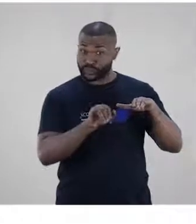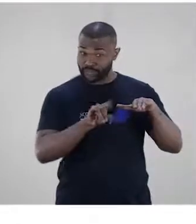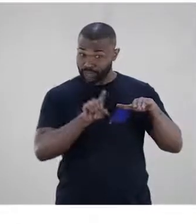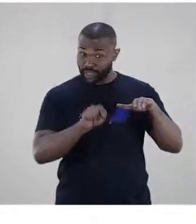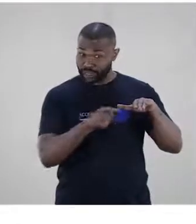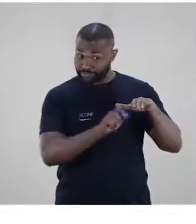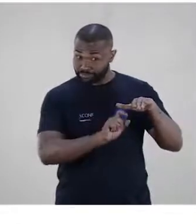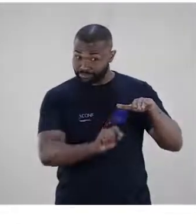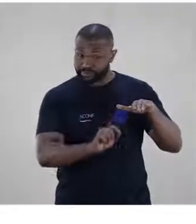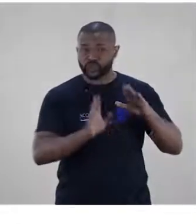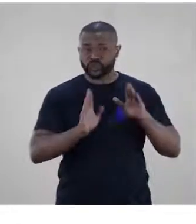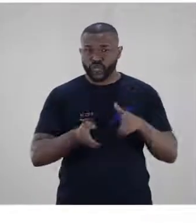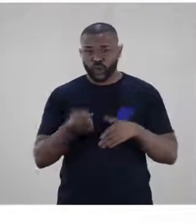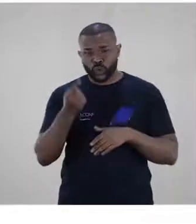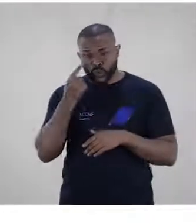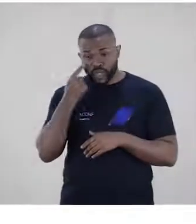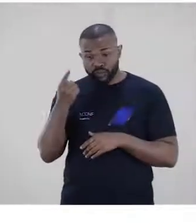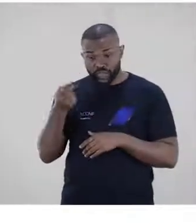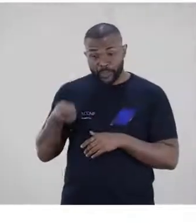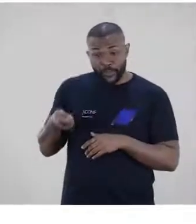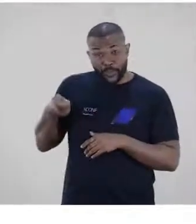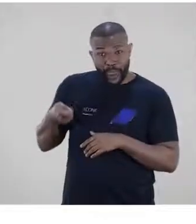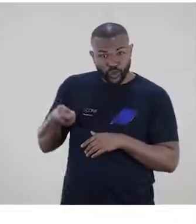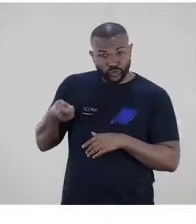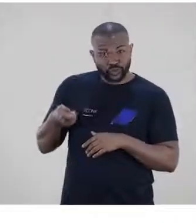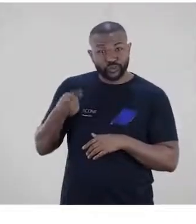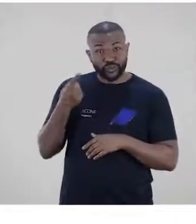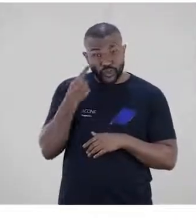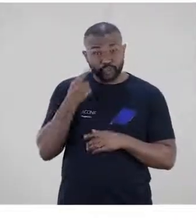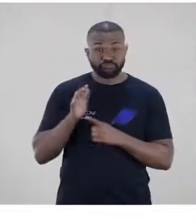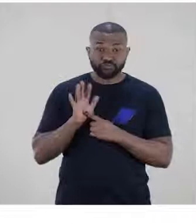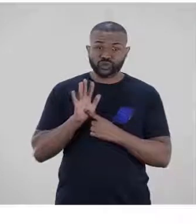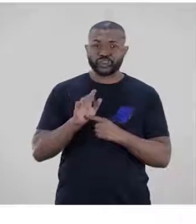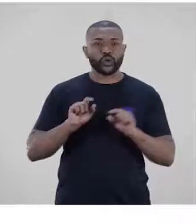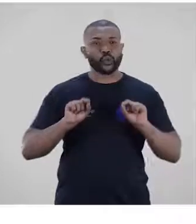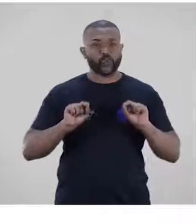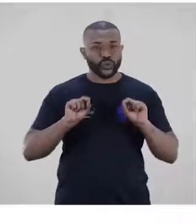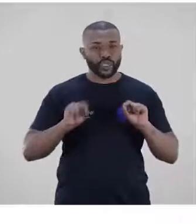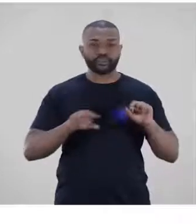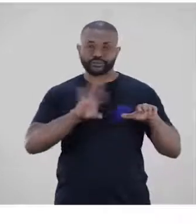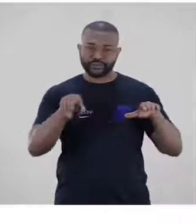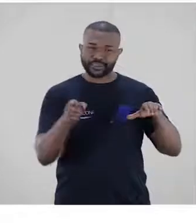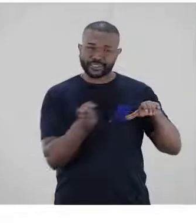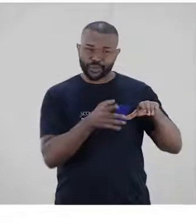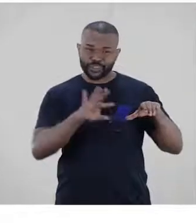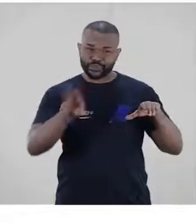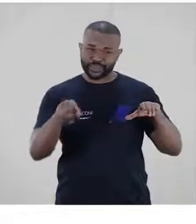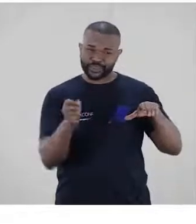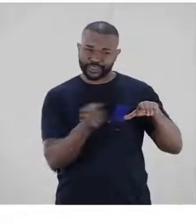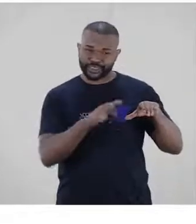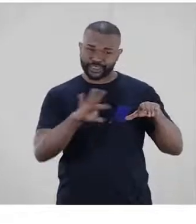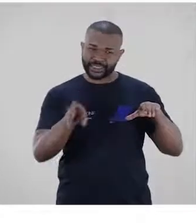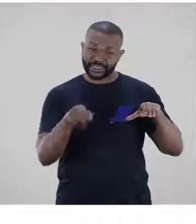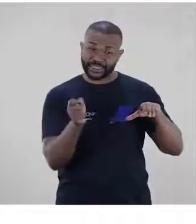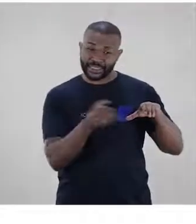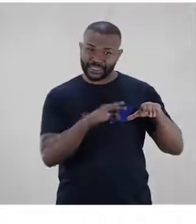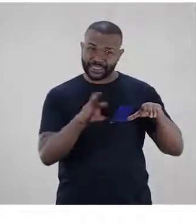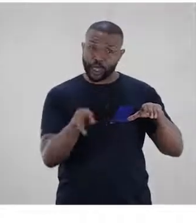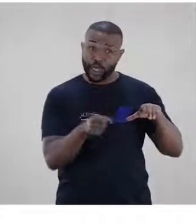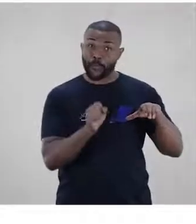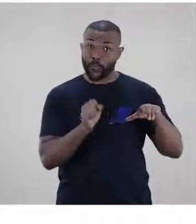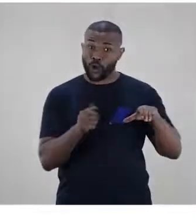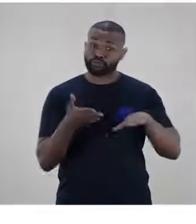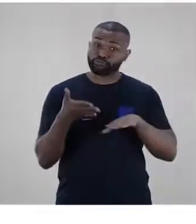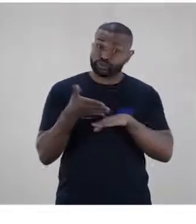that this is perhaps a object storage that you can access to daily snapshots of the file. In the